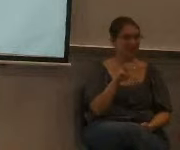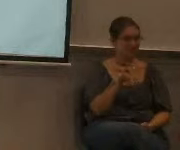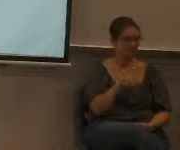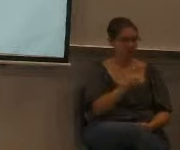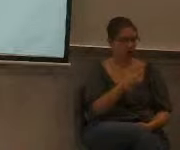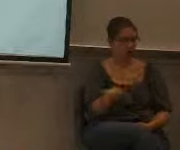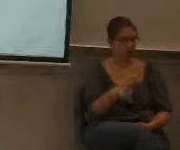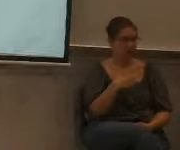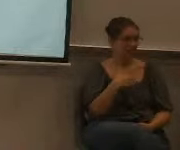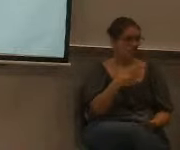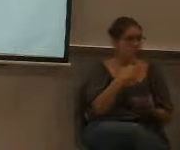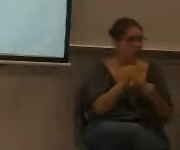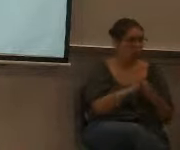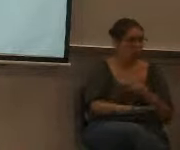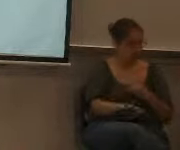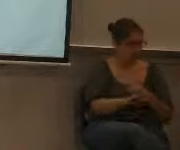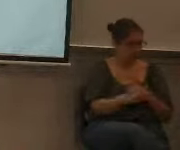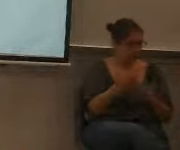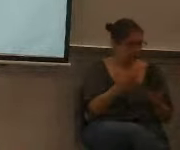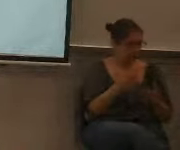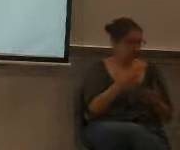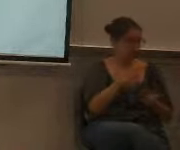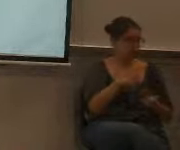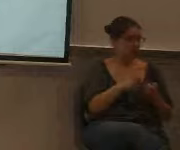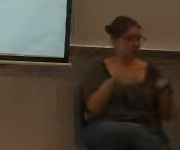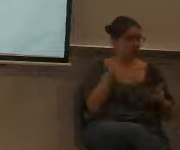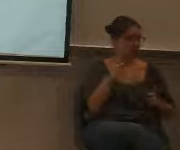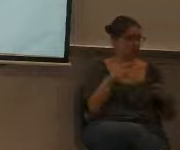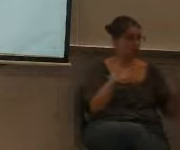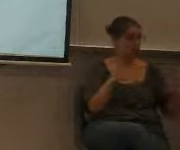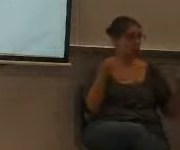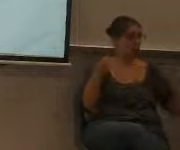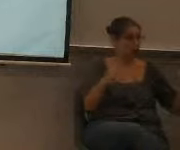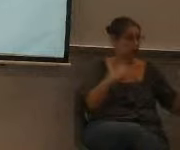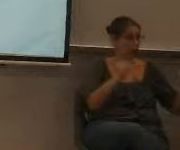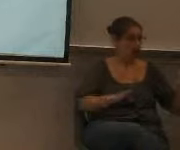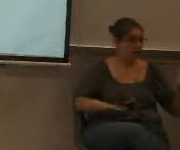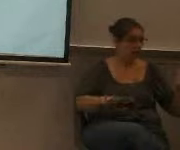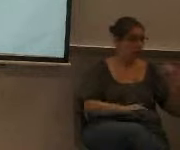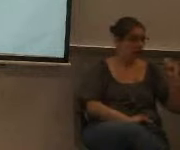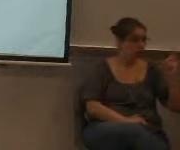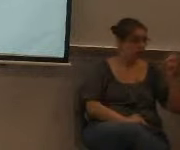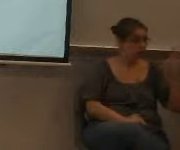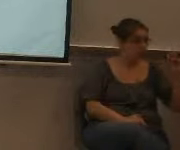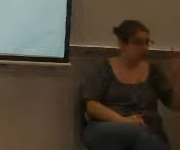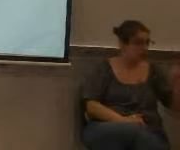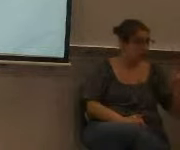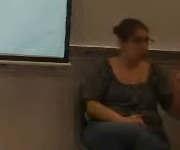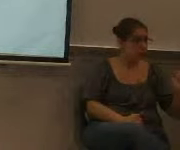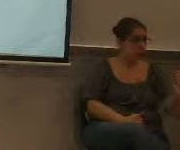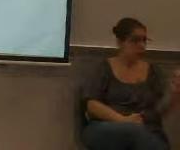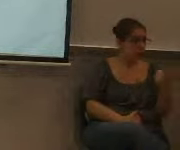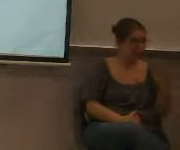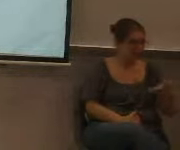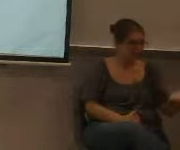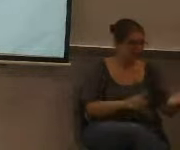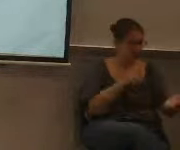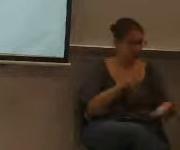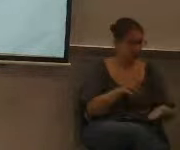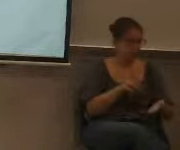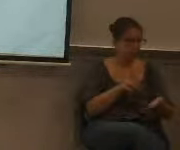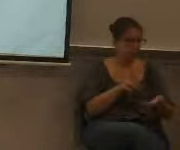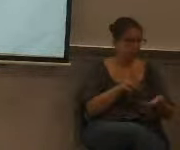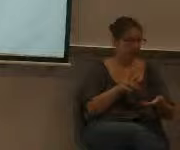has wetlands perhaps, and particularly in the larger rivers, large wetlands, oxbows, all these things that are